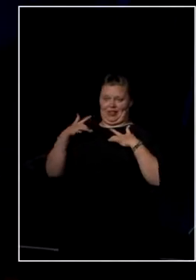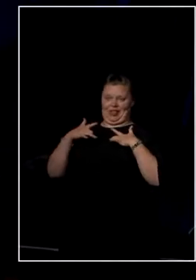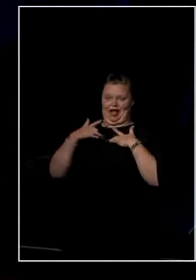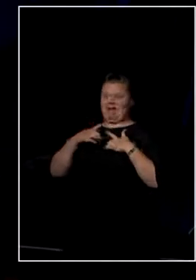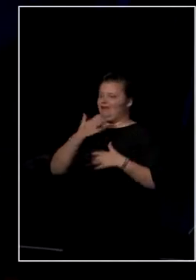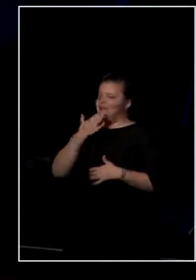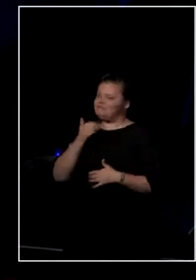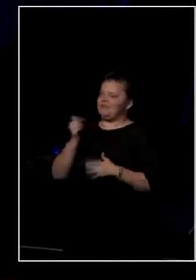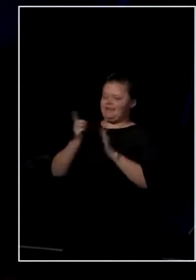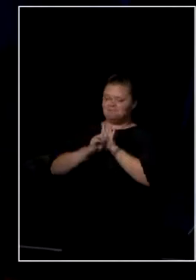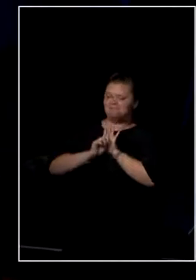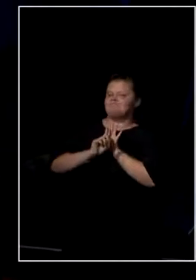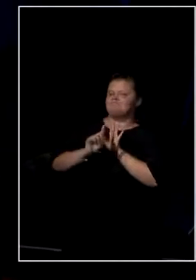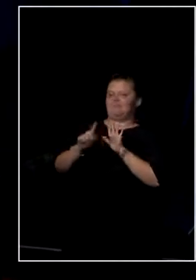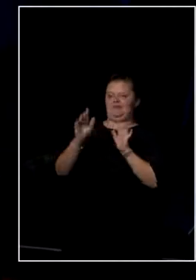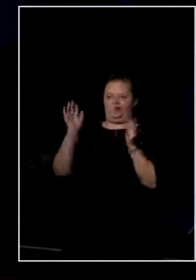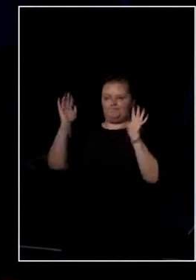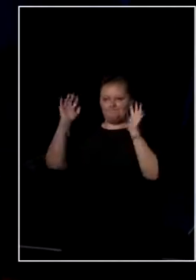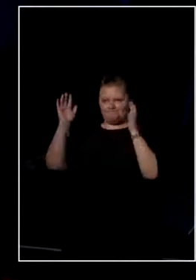forward. Oh. Yeah.